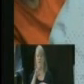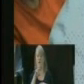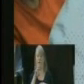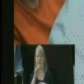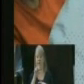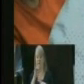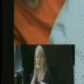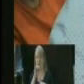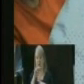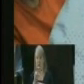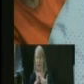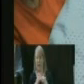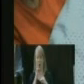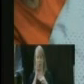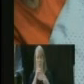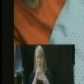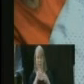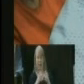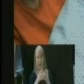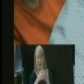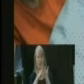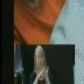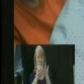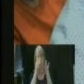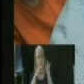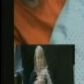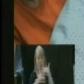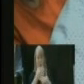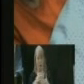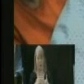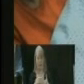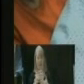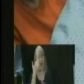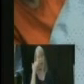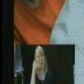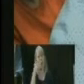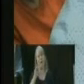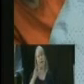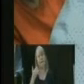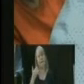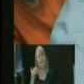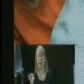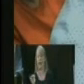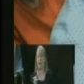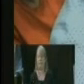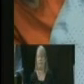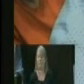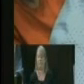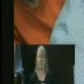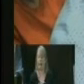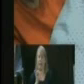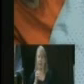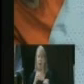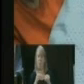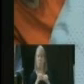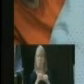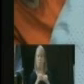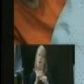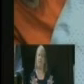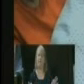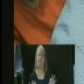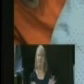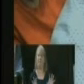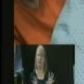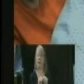how are we monitoring student progress. And I know all of that seems like that was more of a punitive meeting, but it